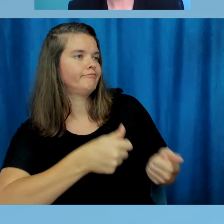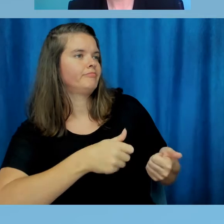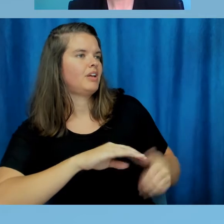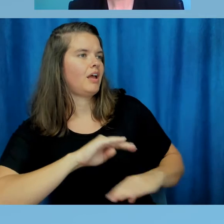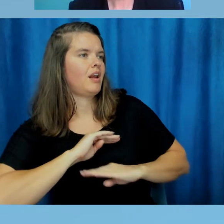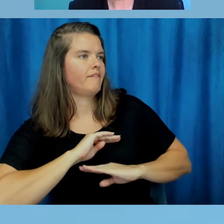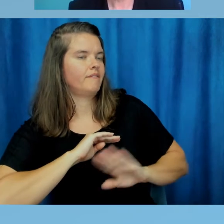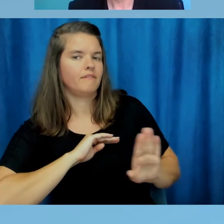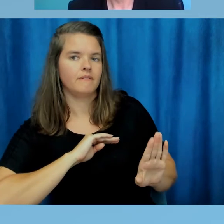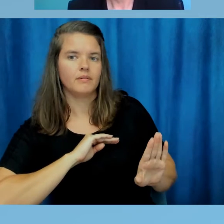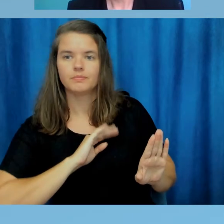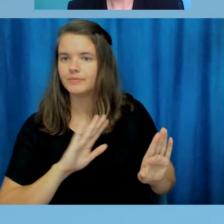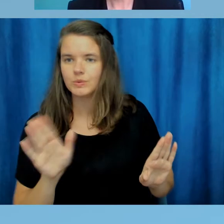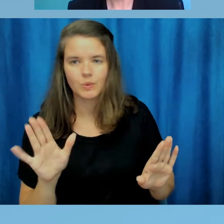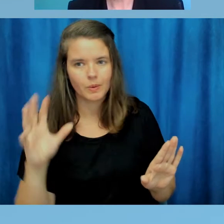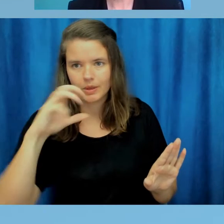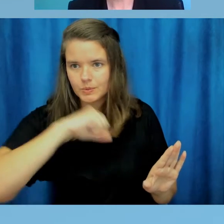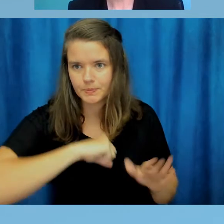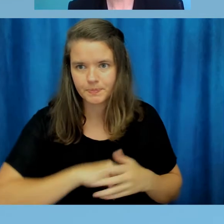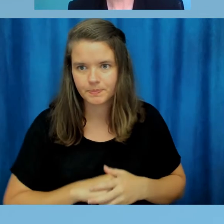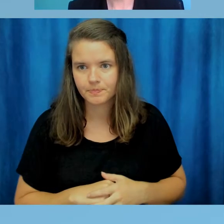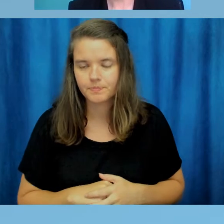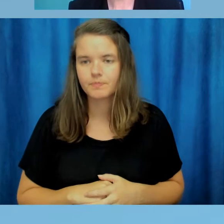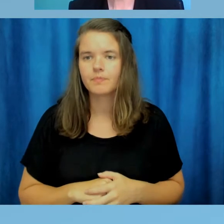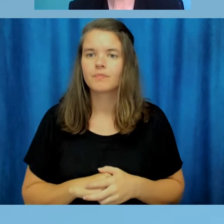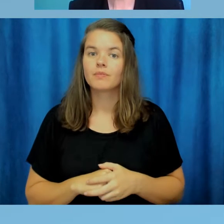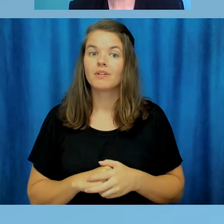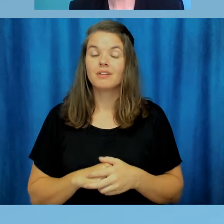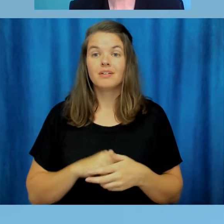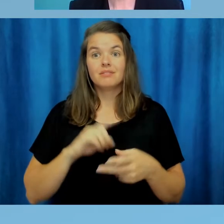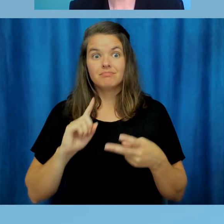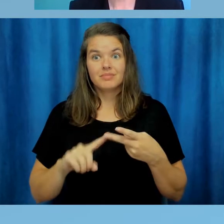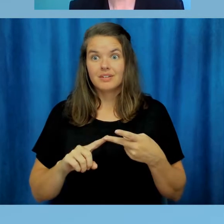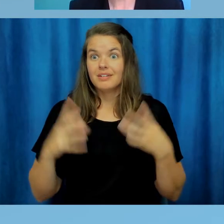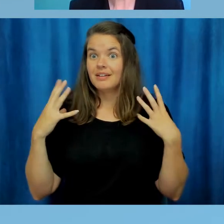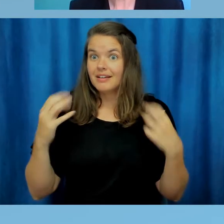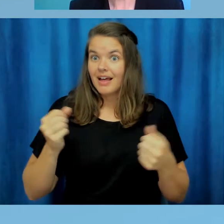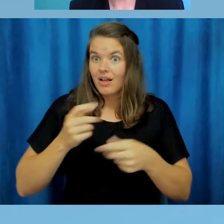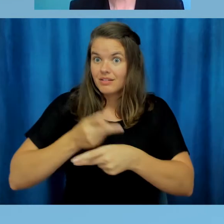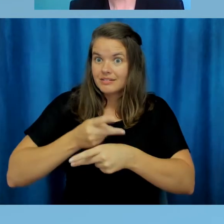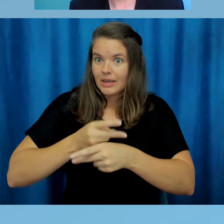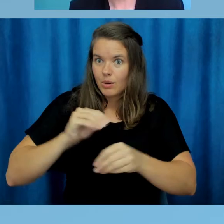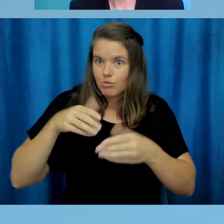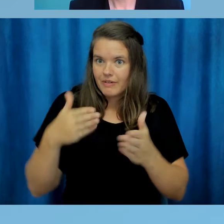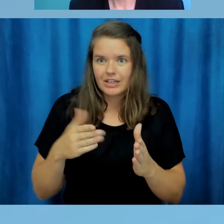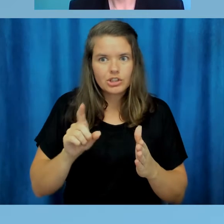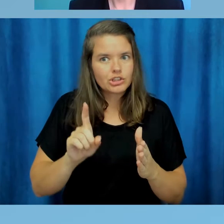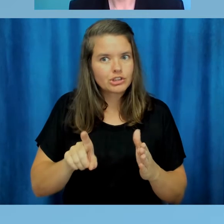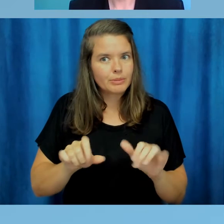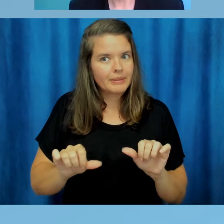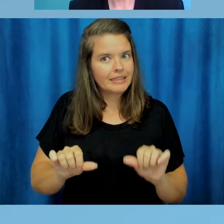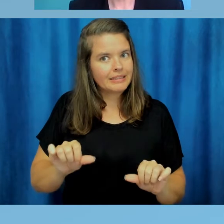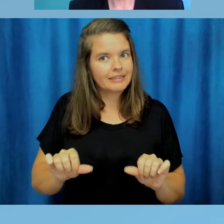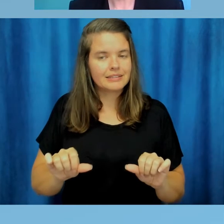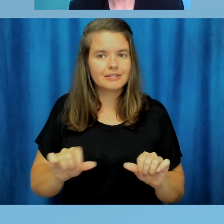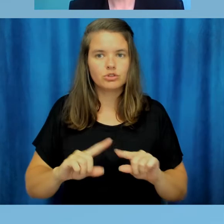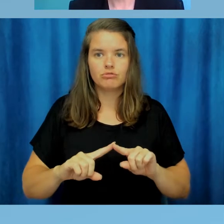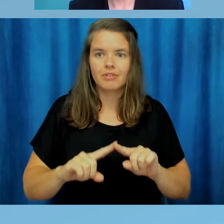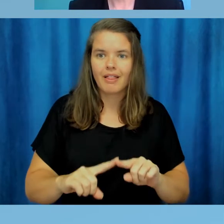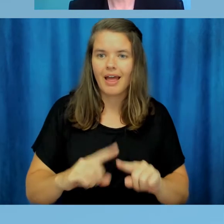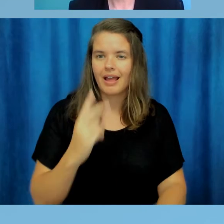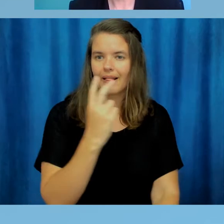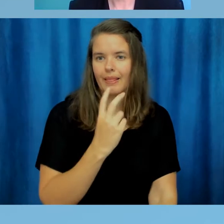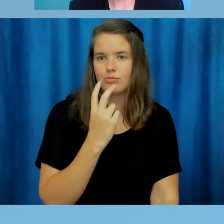writing. Another point is healthcare providers should be very wary of relying on